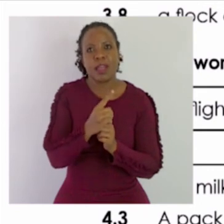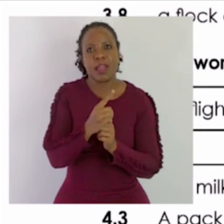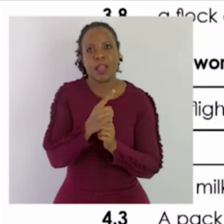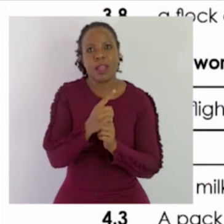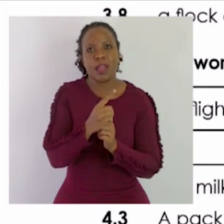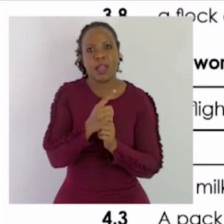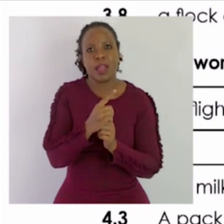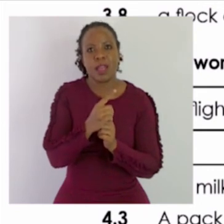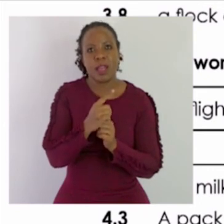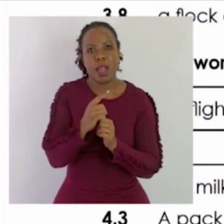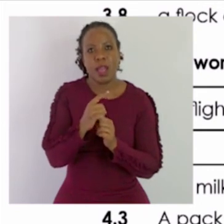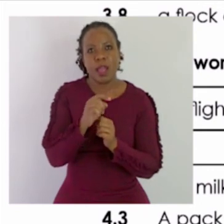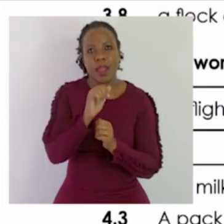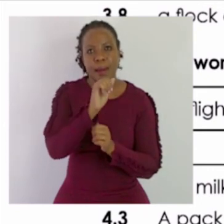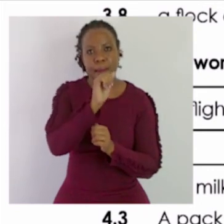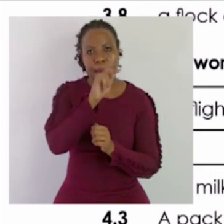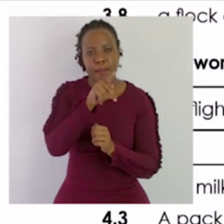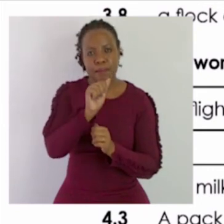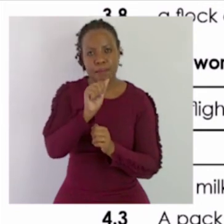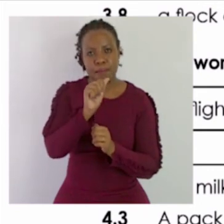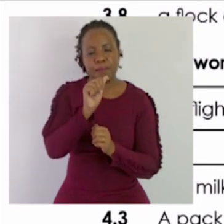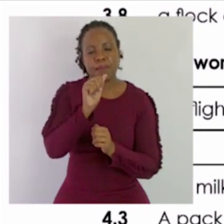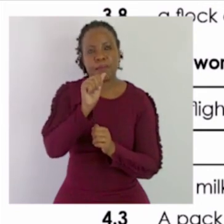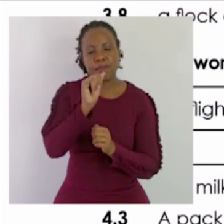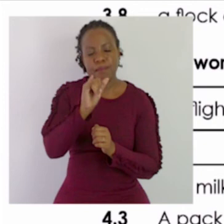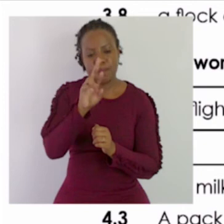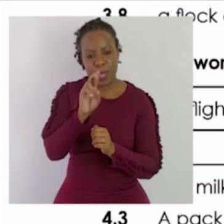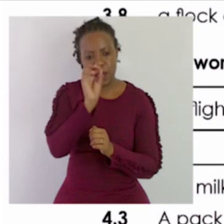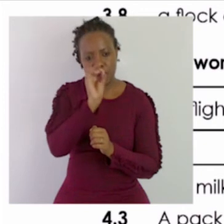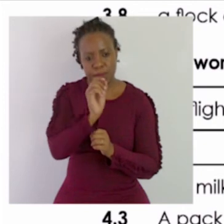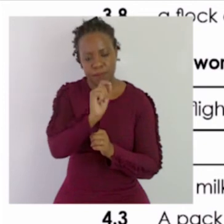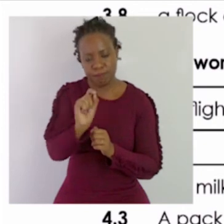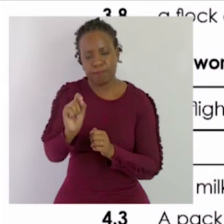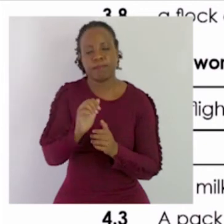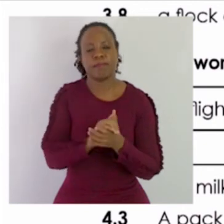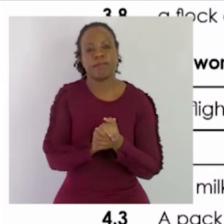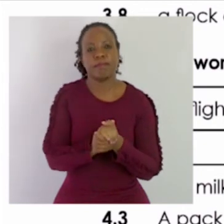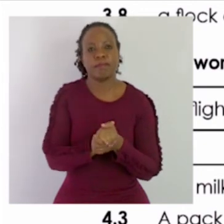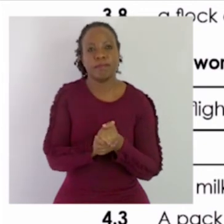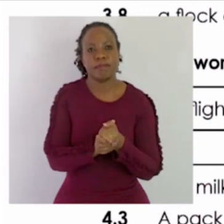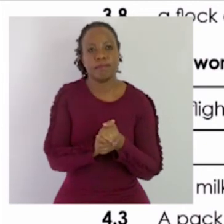steps led to the cabin. All right.